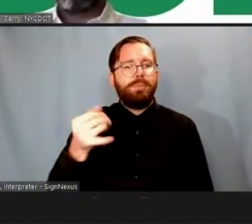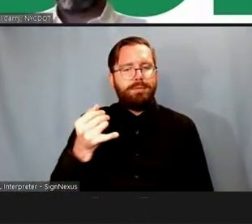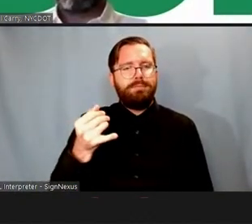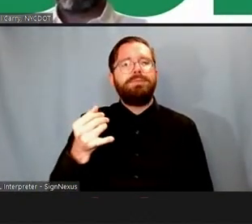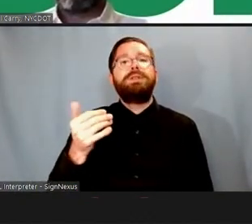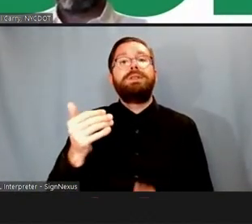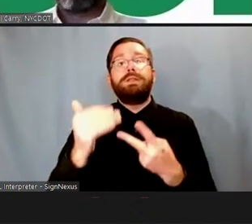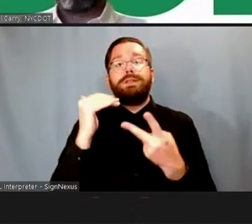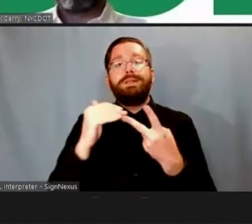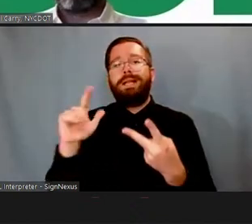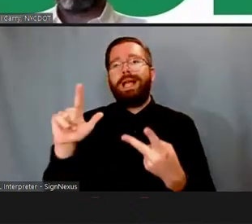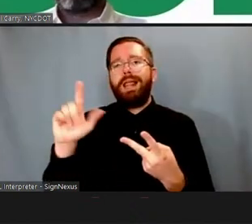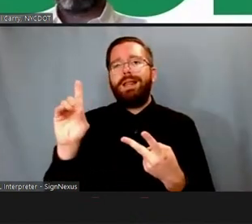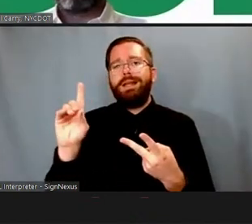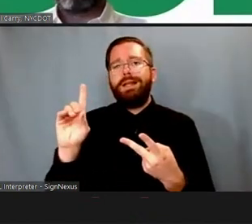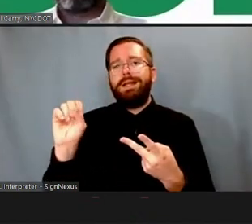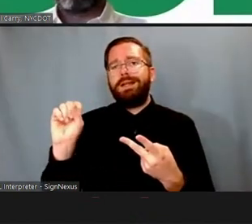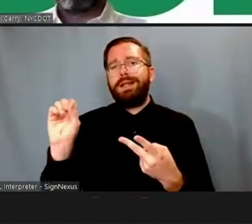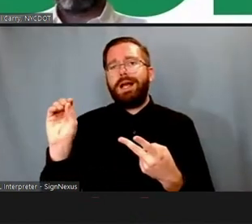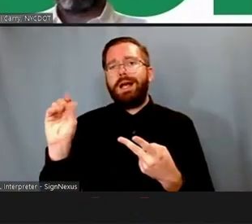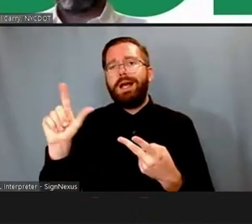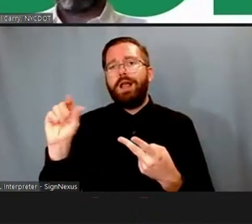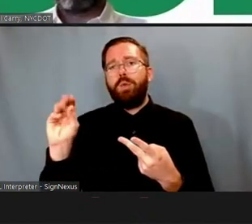l.d solomon